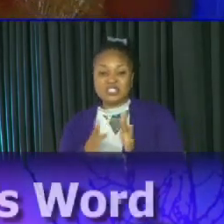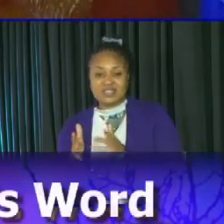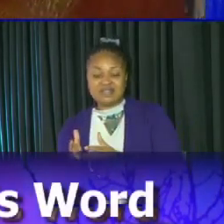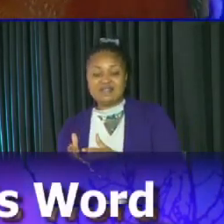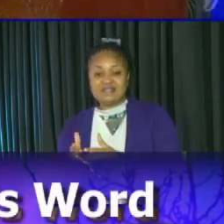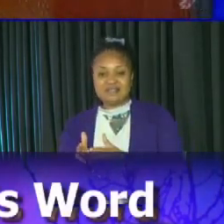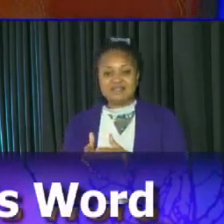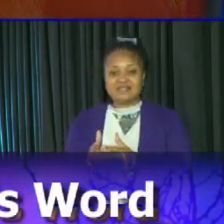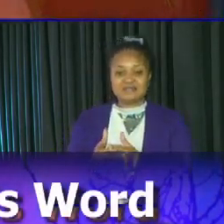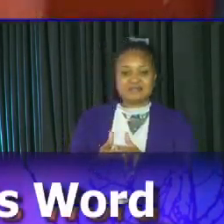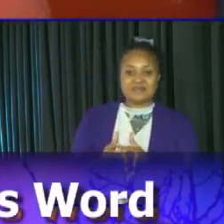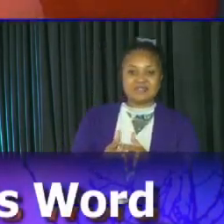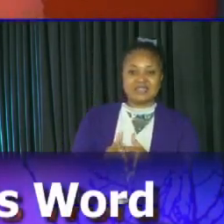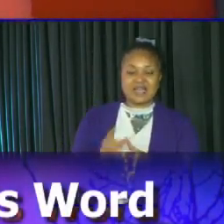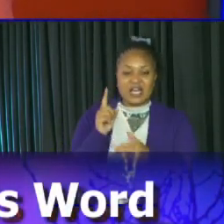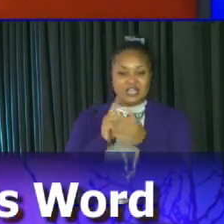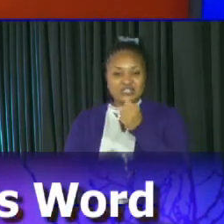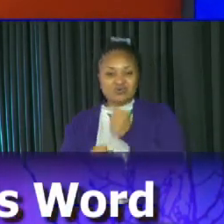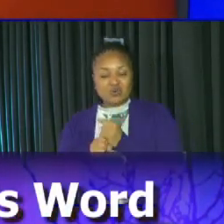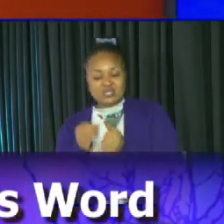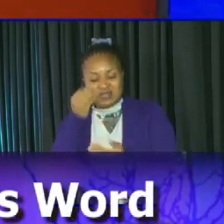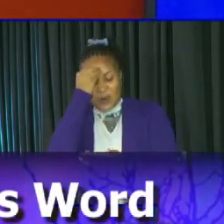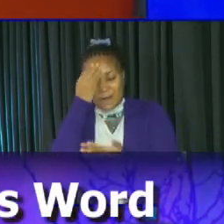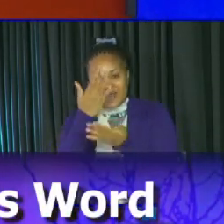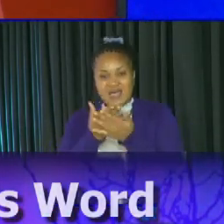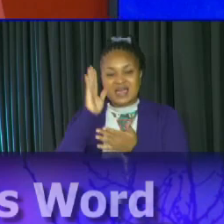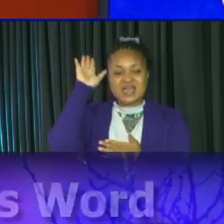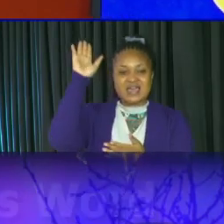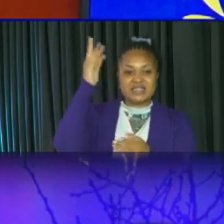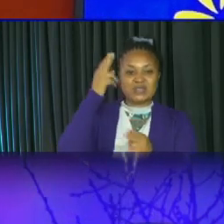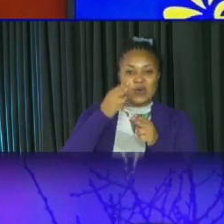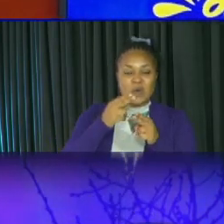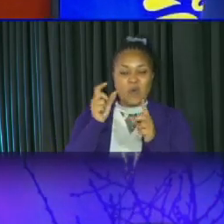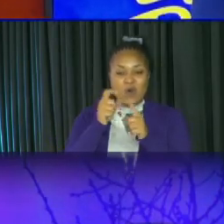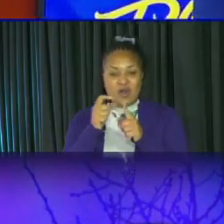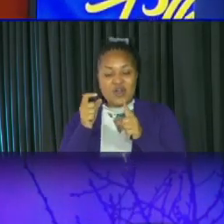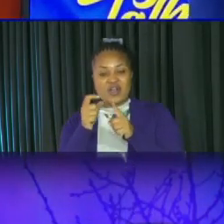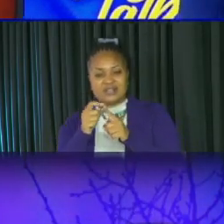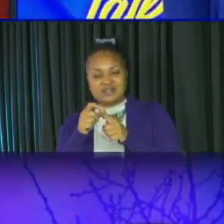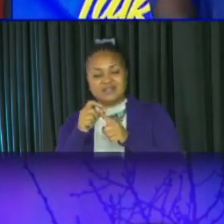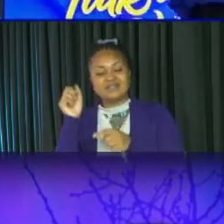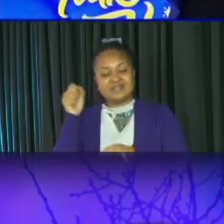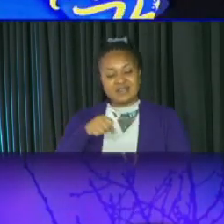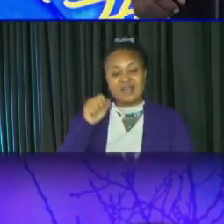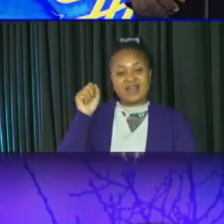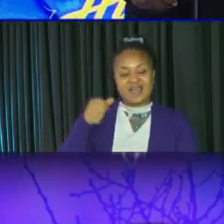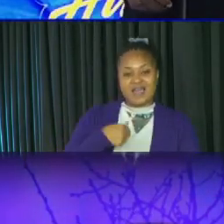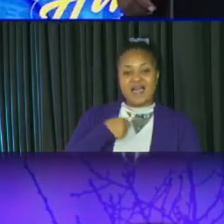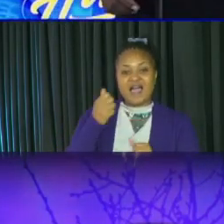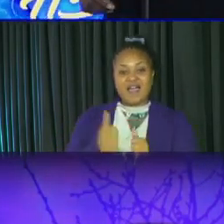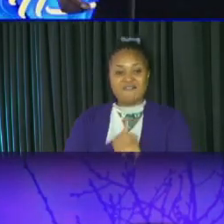I follow Jesus. By trusting and obeying His word.